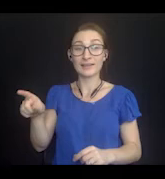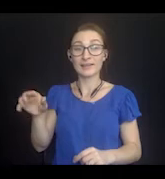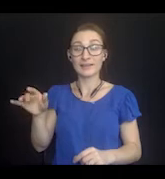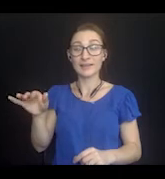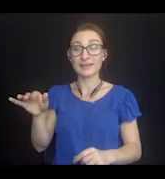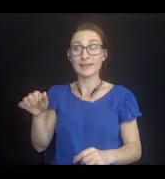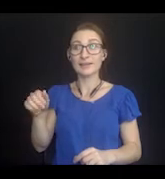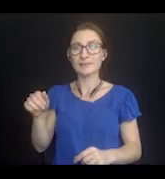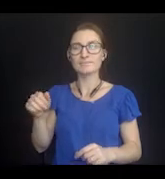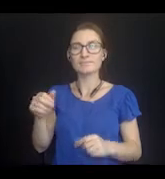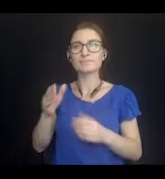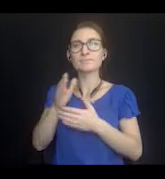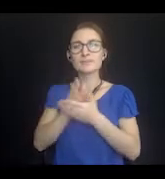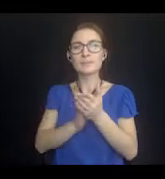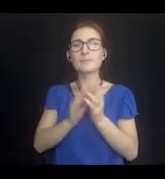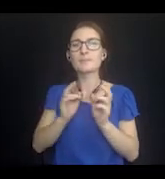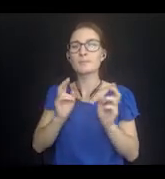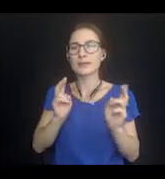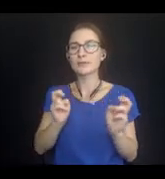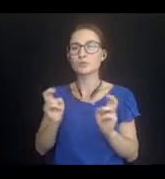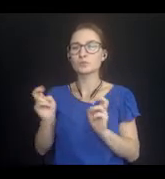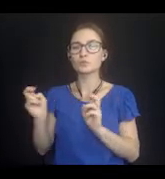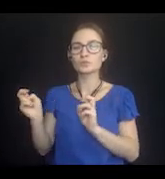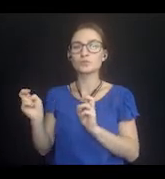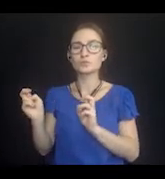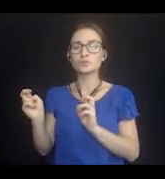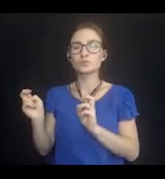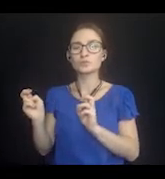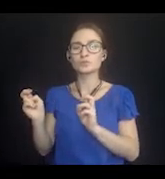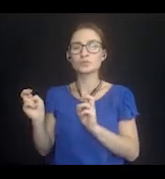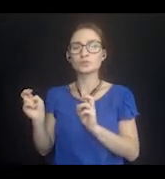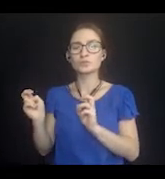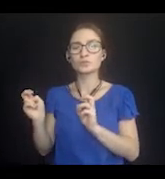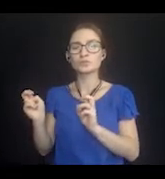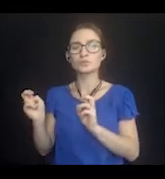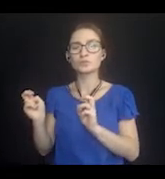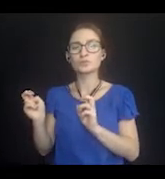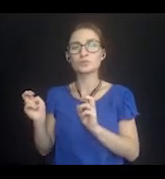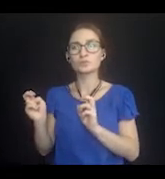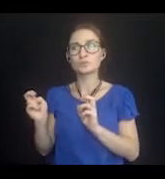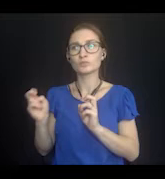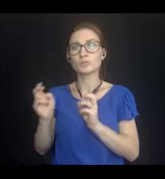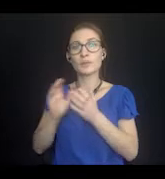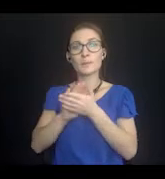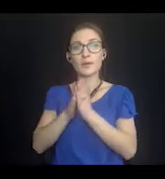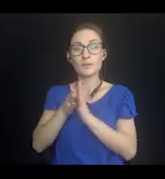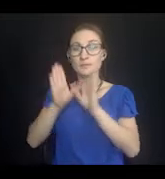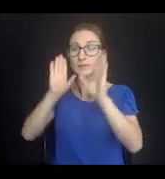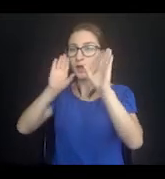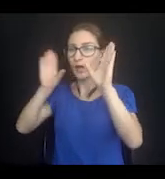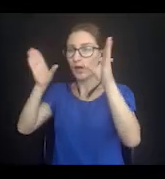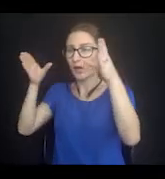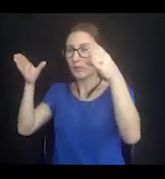That starts to a series of issues that